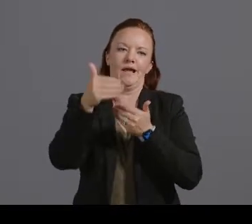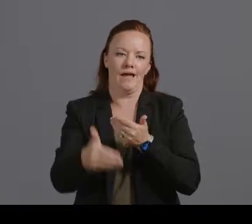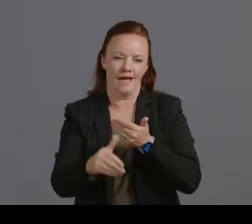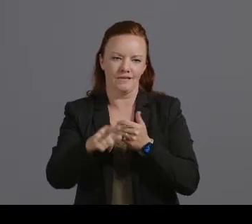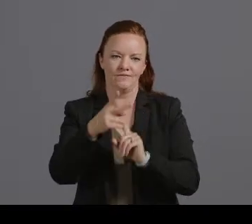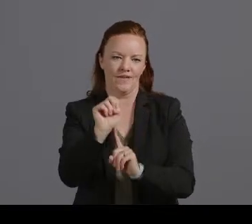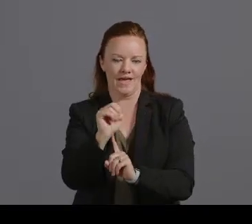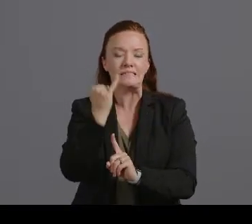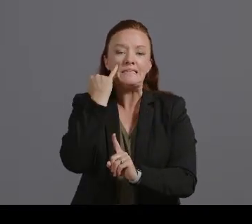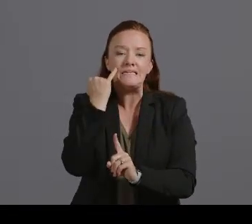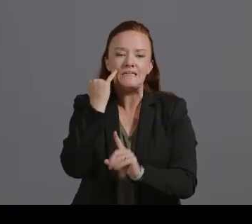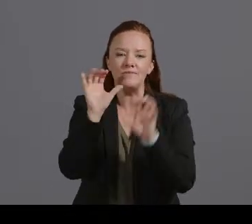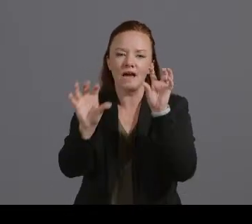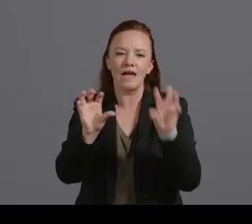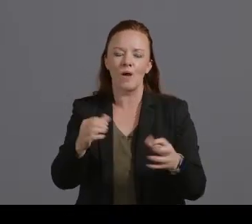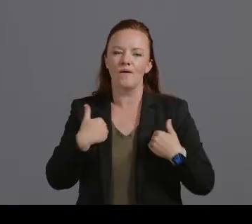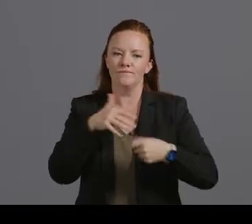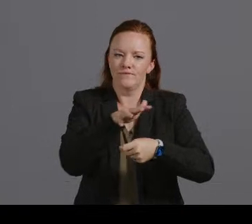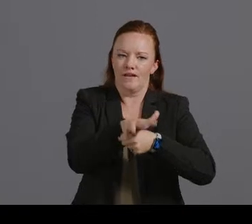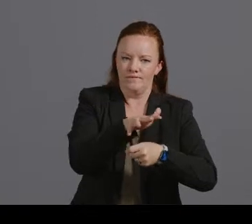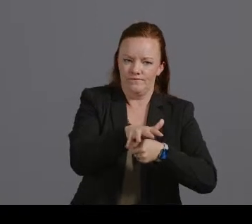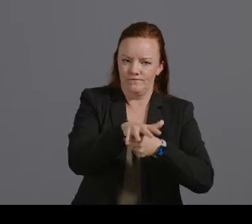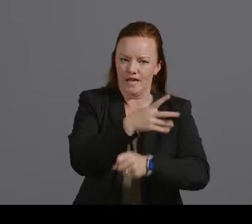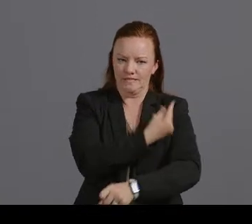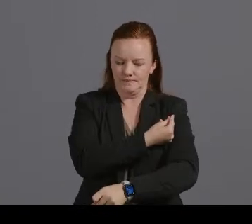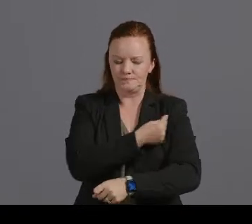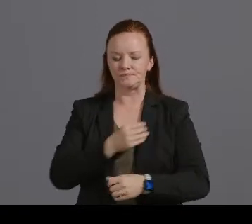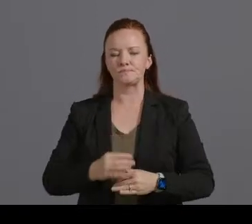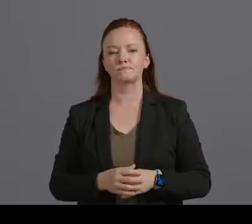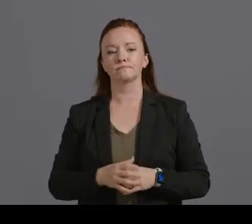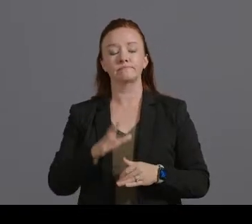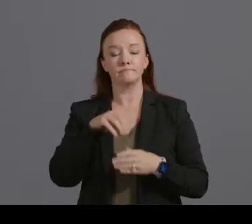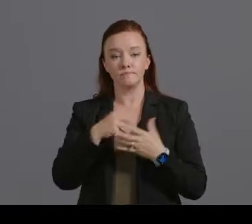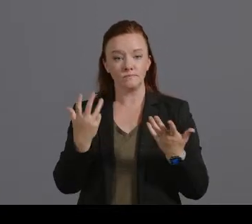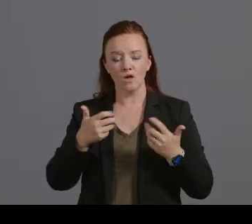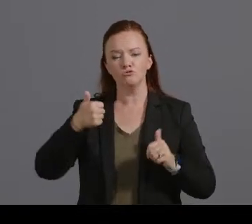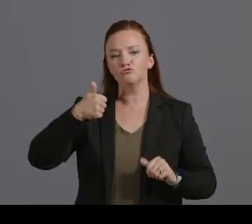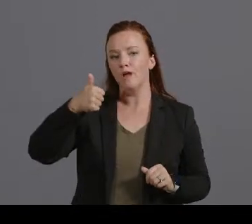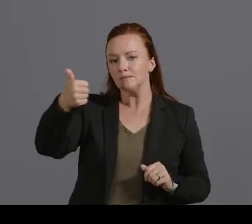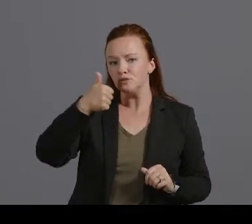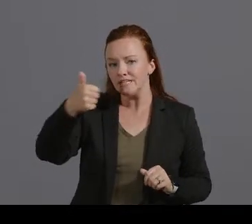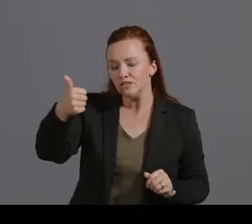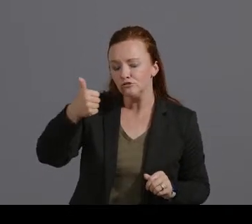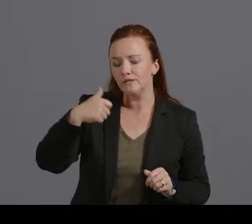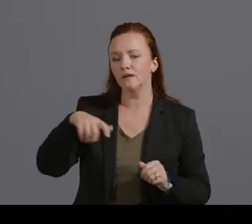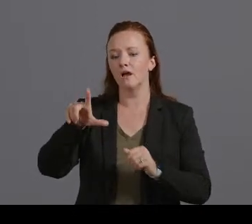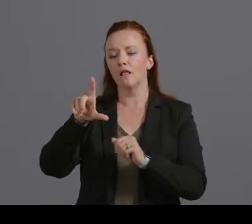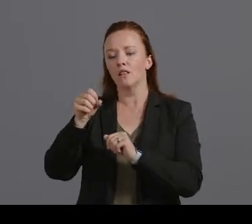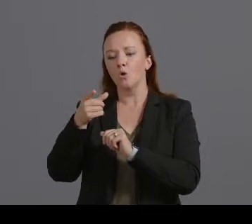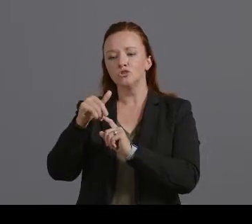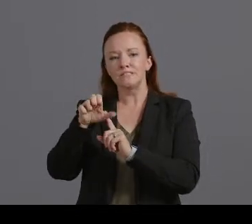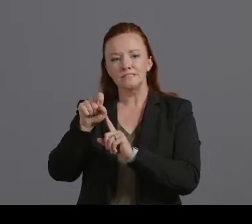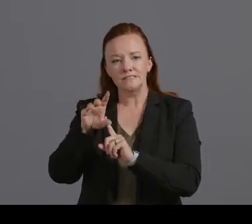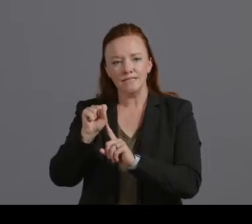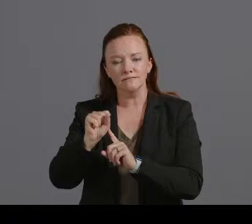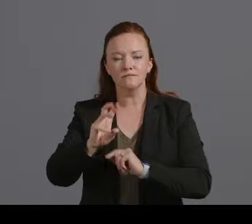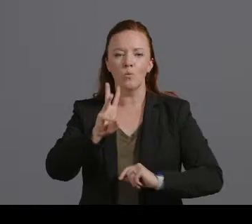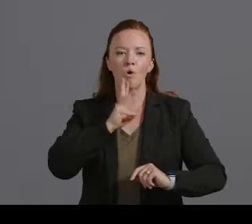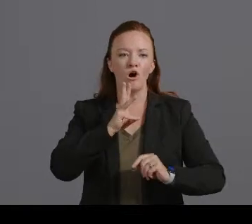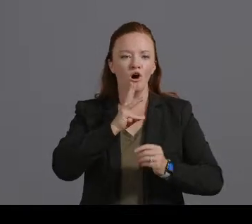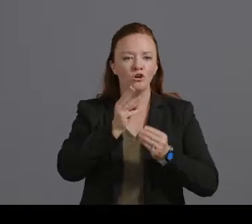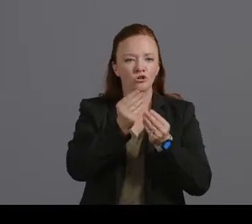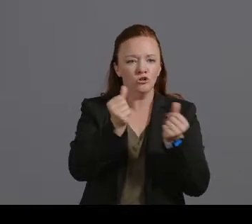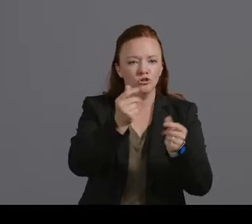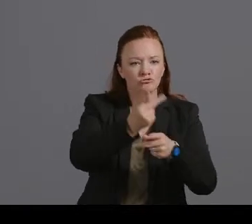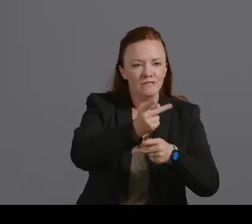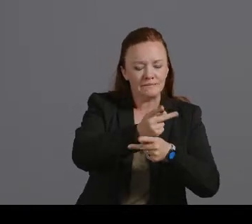if the counties were able to get through their frontline essential workers. But this includes transportation and logistics, water and wastewater,